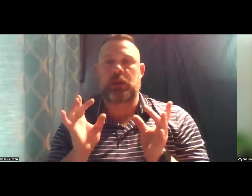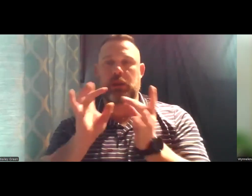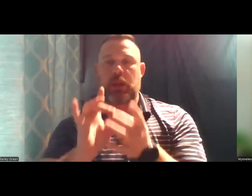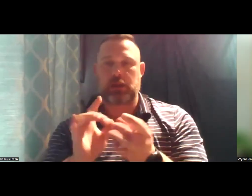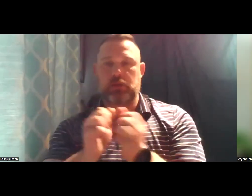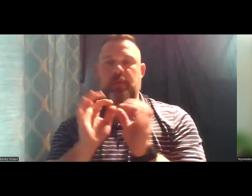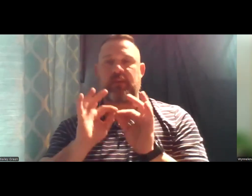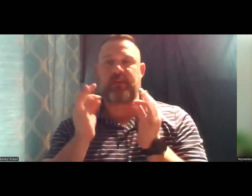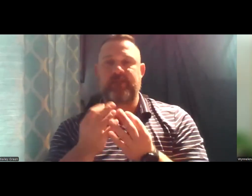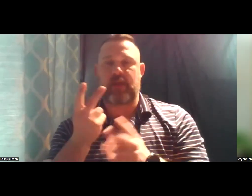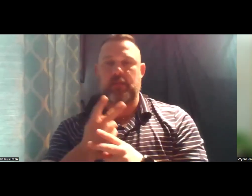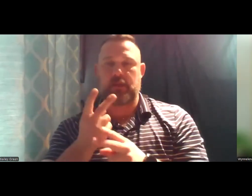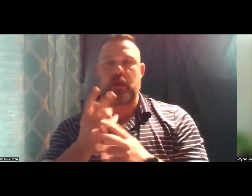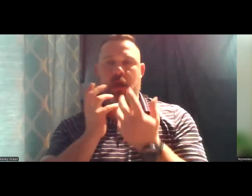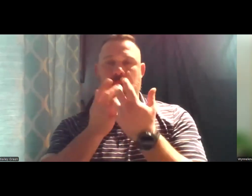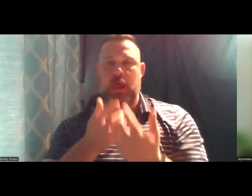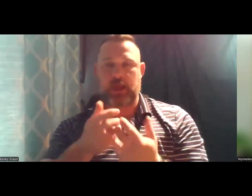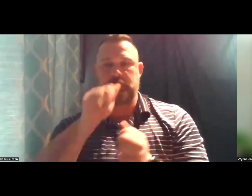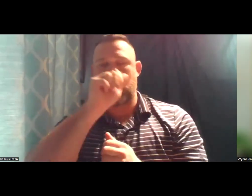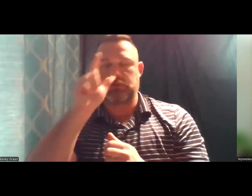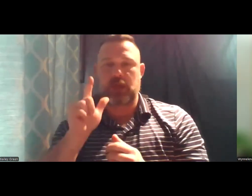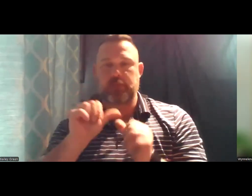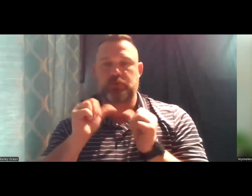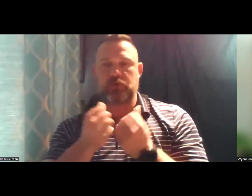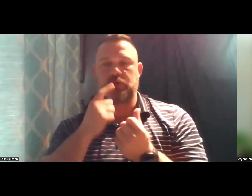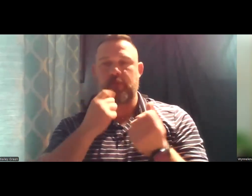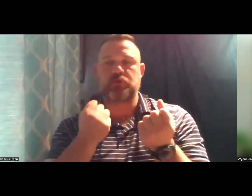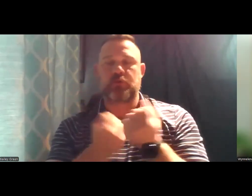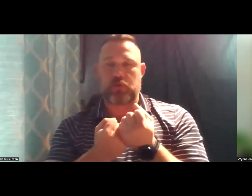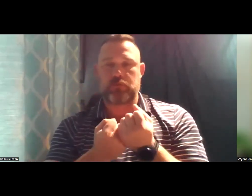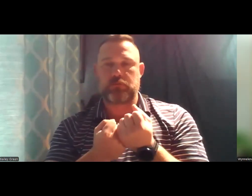Family Caregiver Alliance and Alzheimer's Association for additional support.